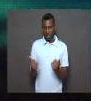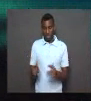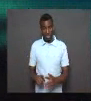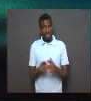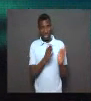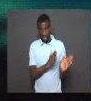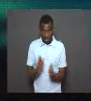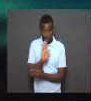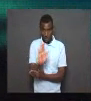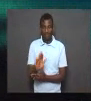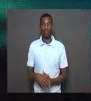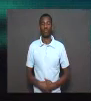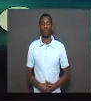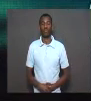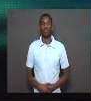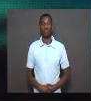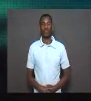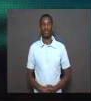Students, let's get ready.